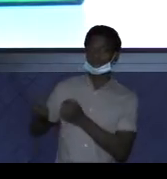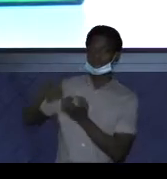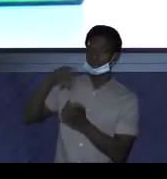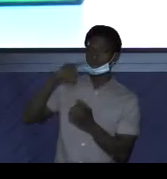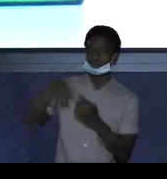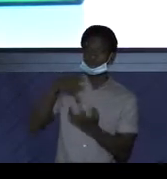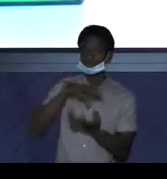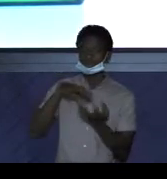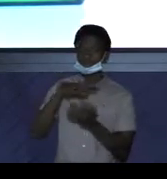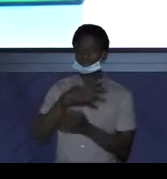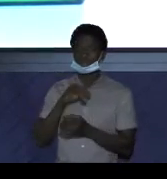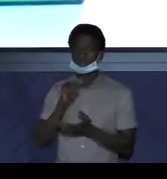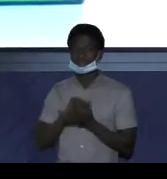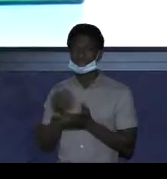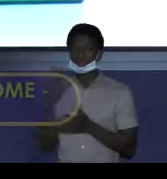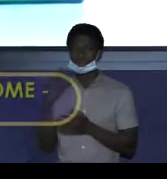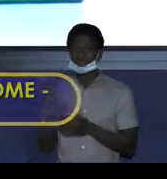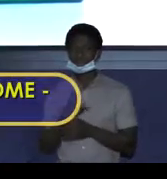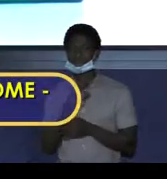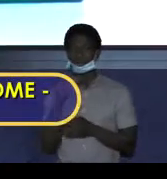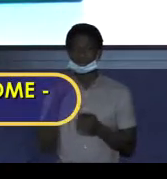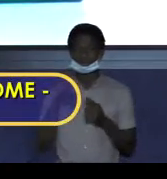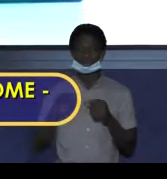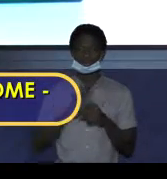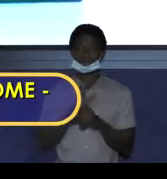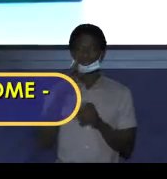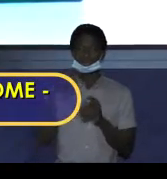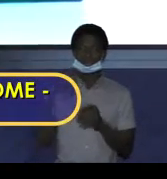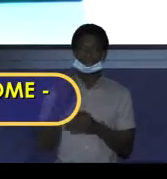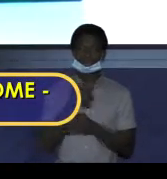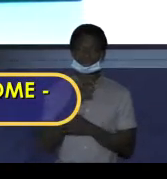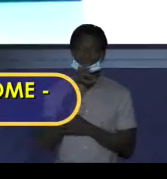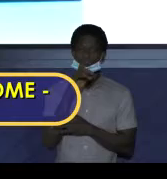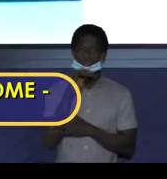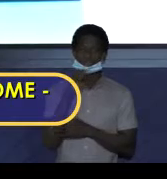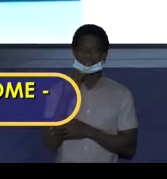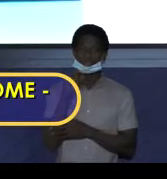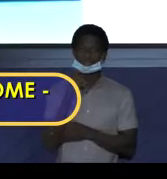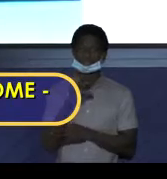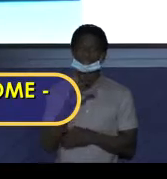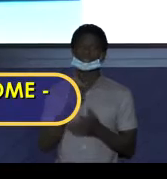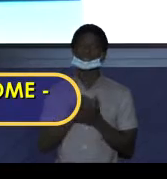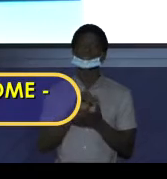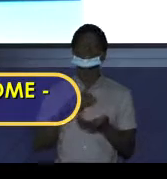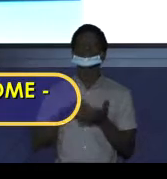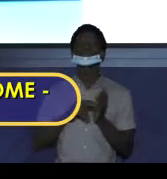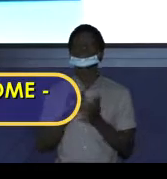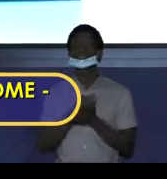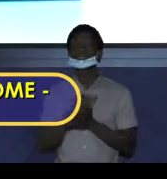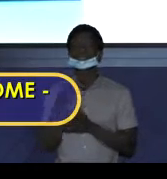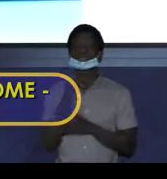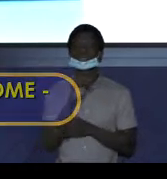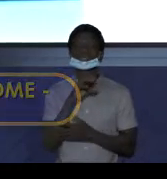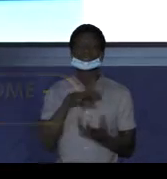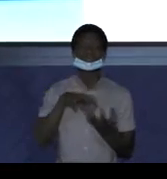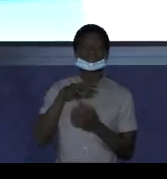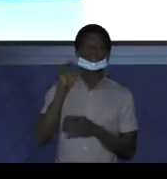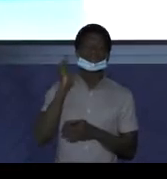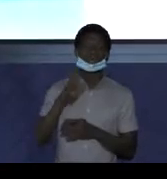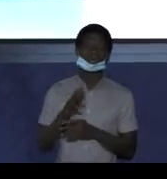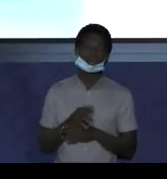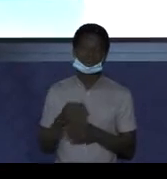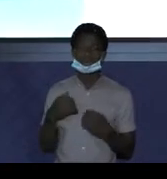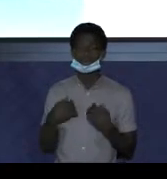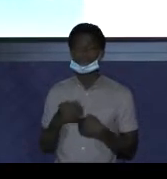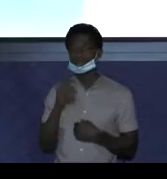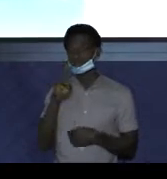sphere. And then that sphere was used to fill up the cylinder. And that means that the sphere itself will